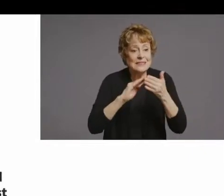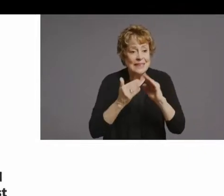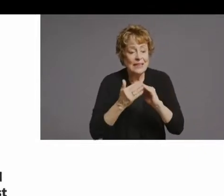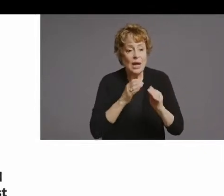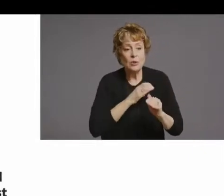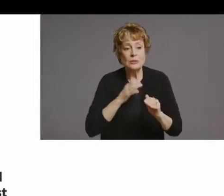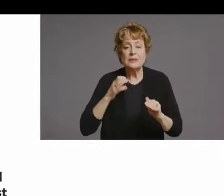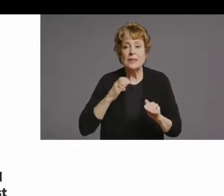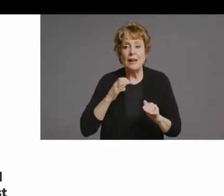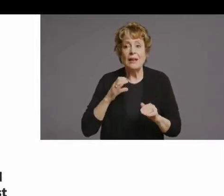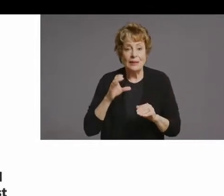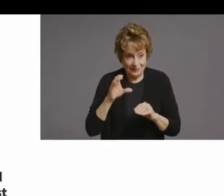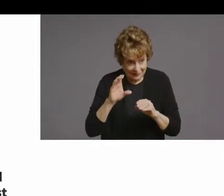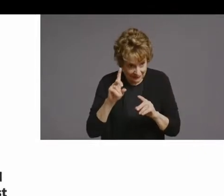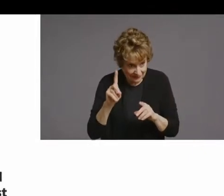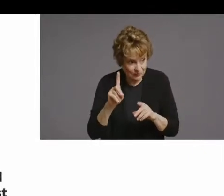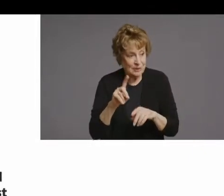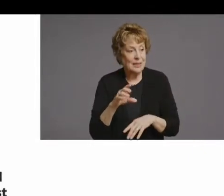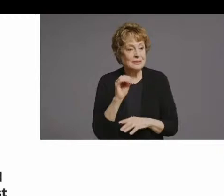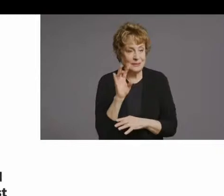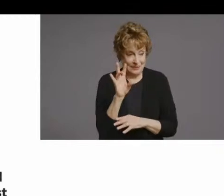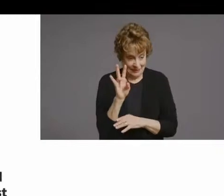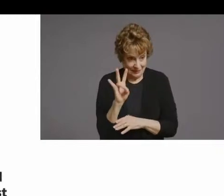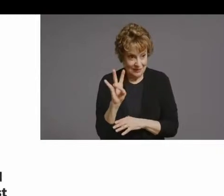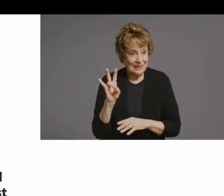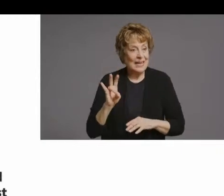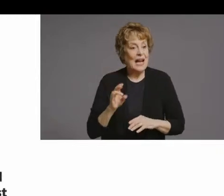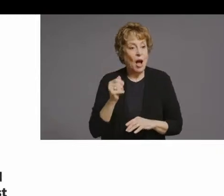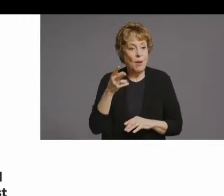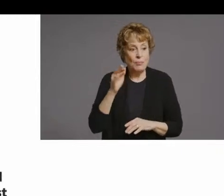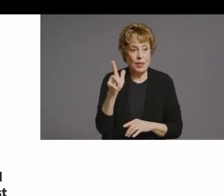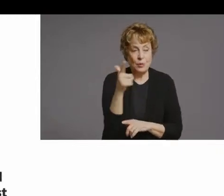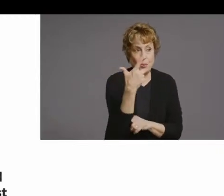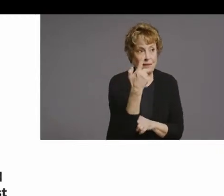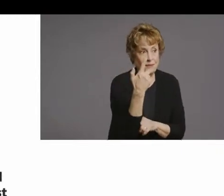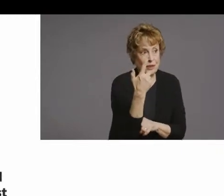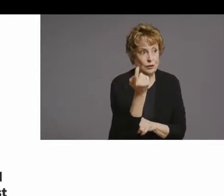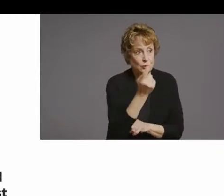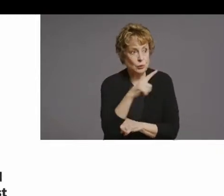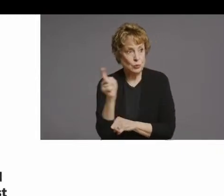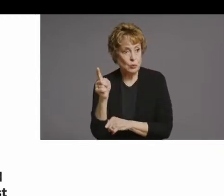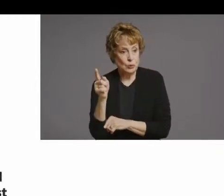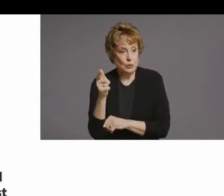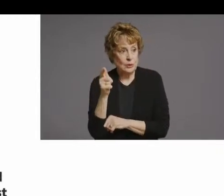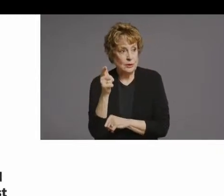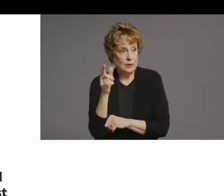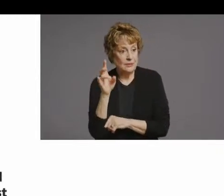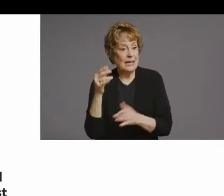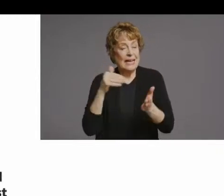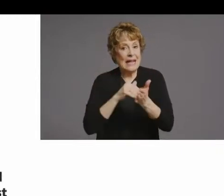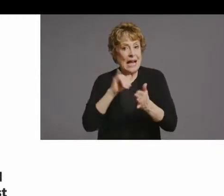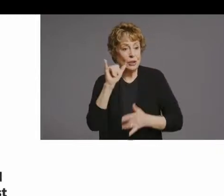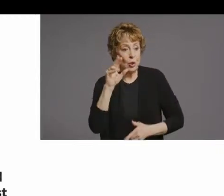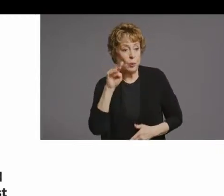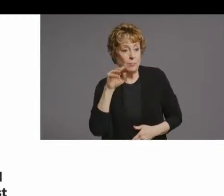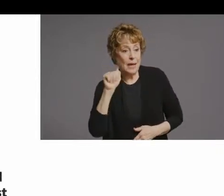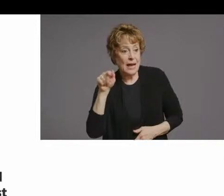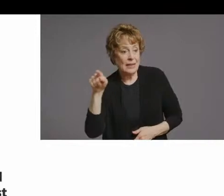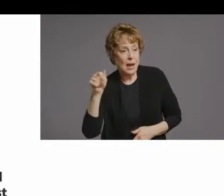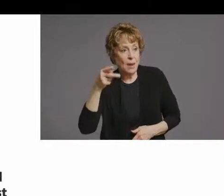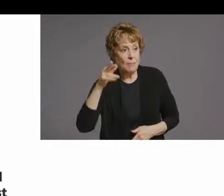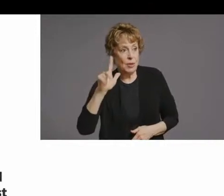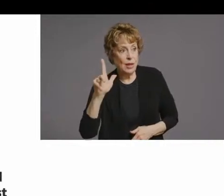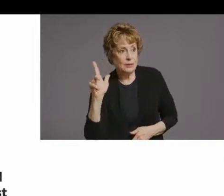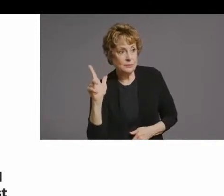and 7 on April 21st. And then one in Yuma on April 28th. That's the English version. We will also